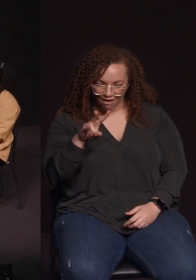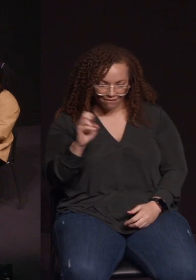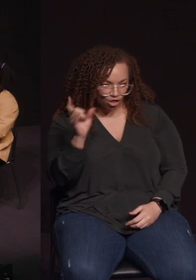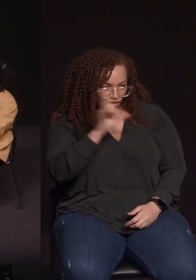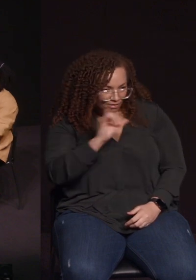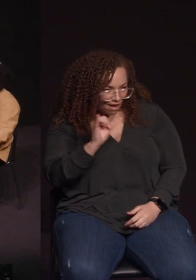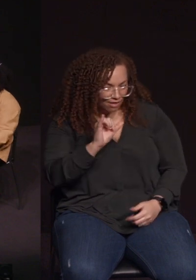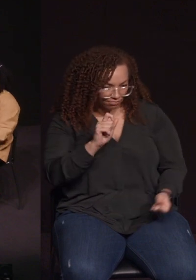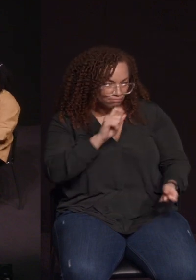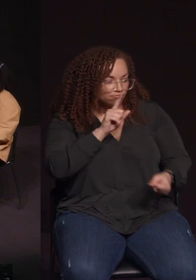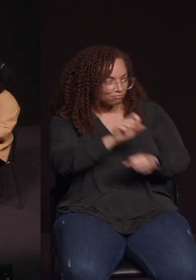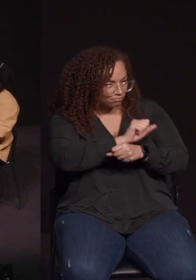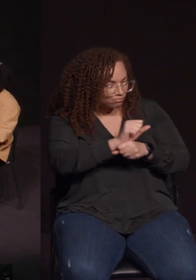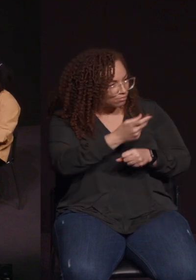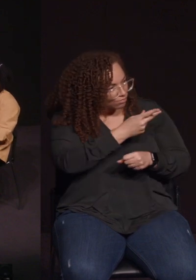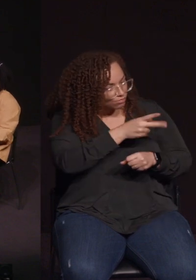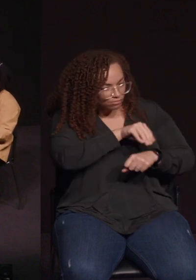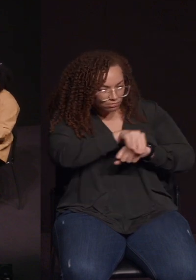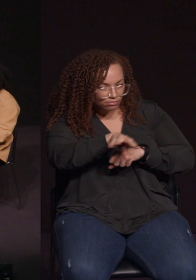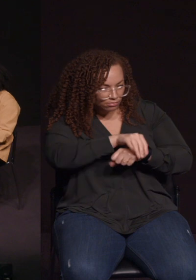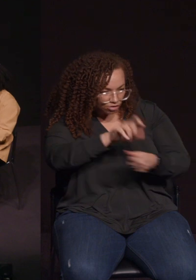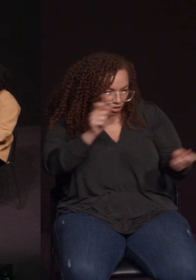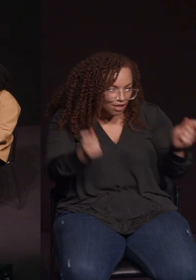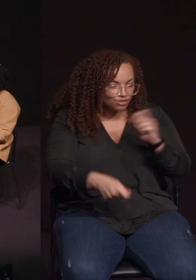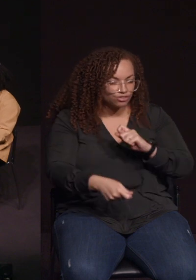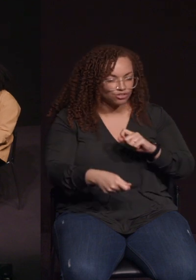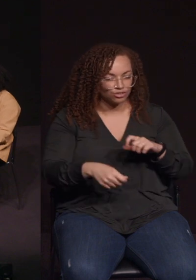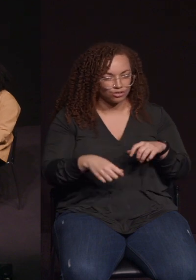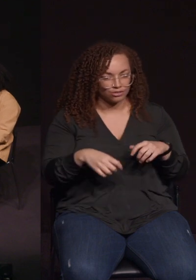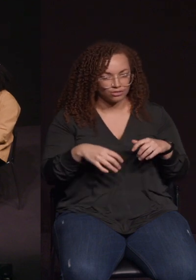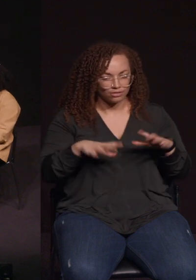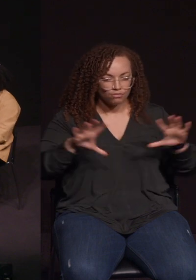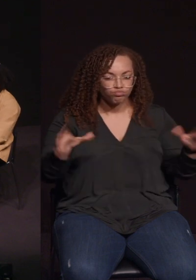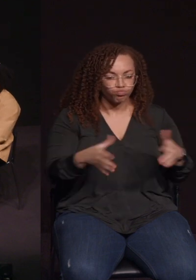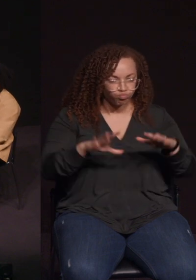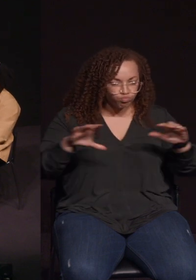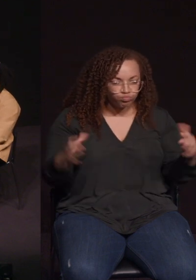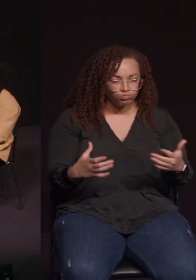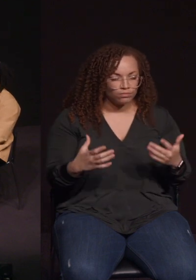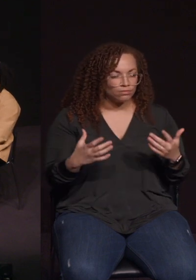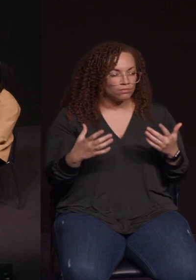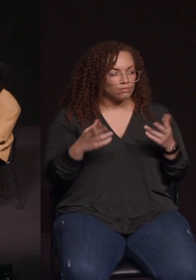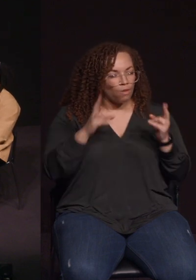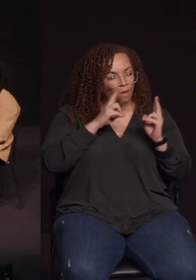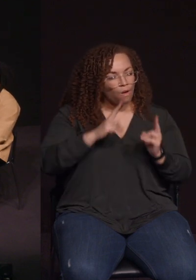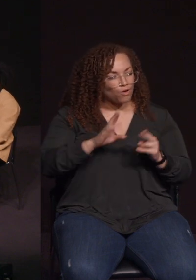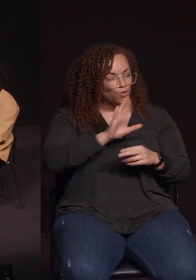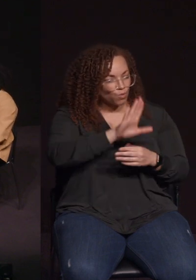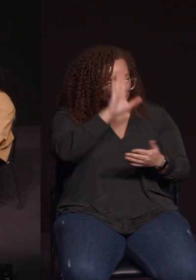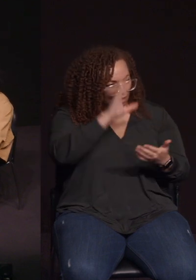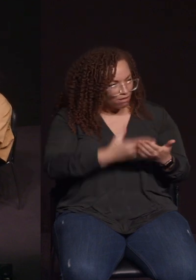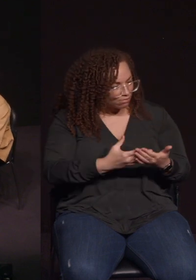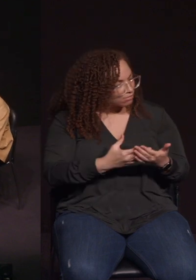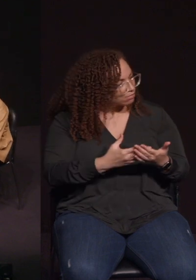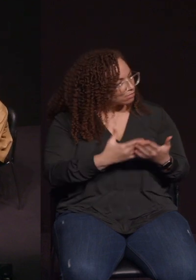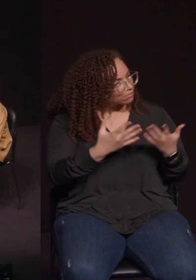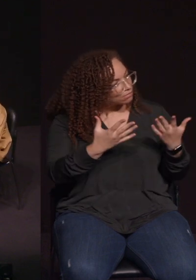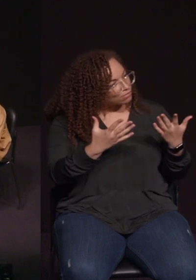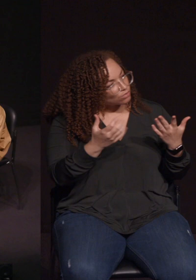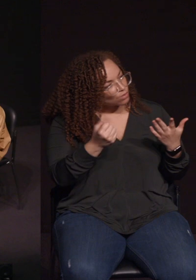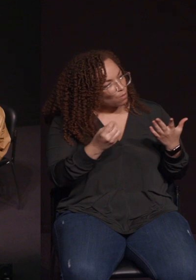trying to create space to congregate and honor the life and memory of your son. And so I want to ask a few